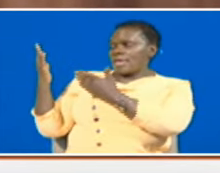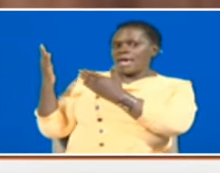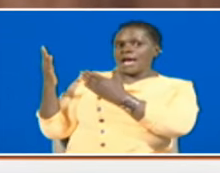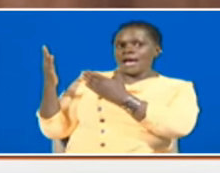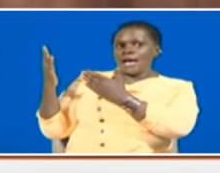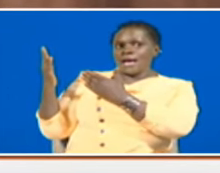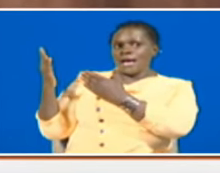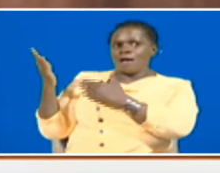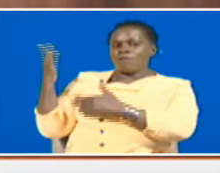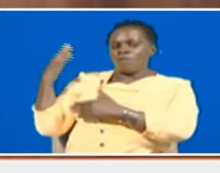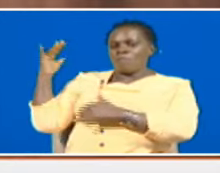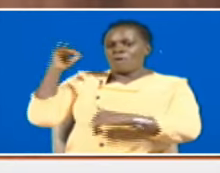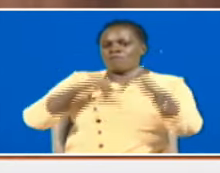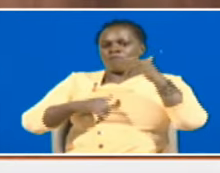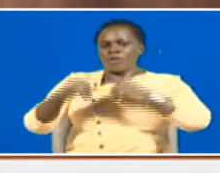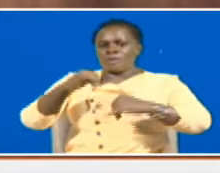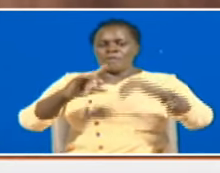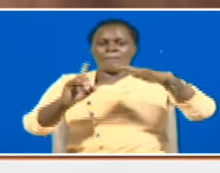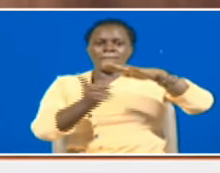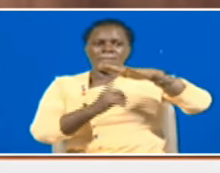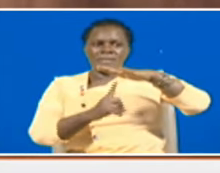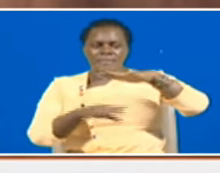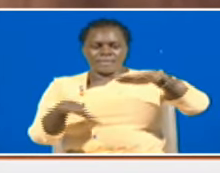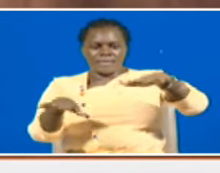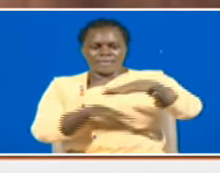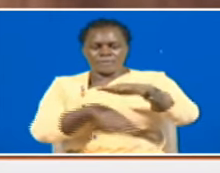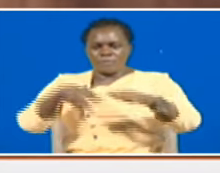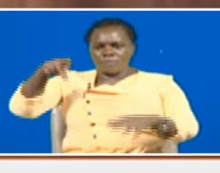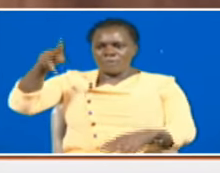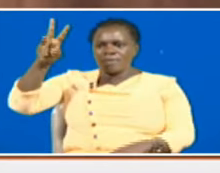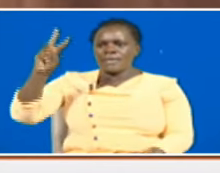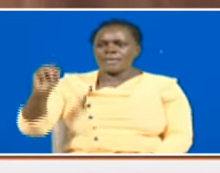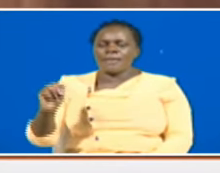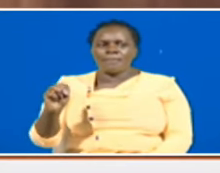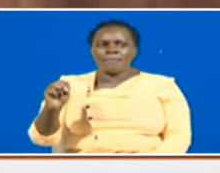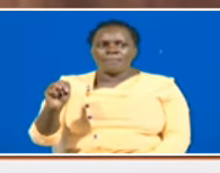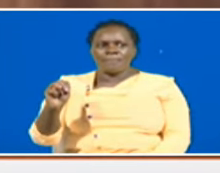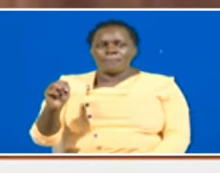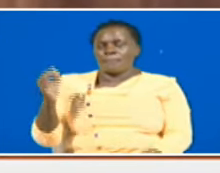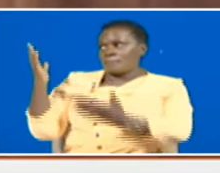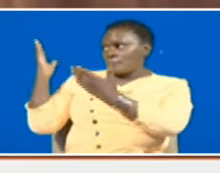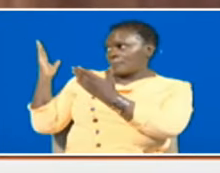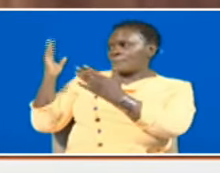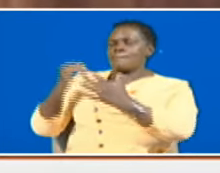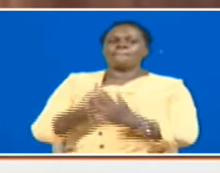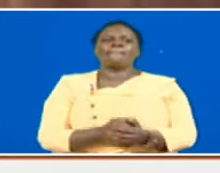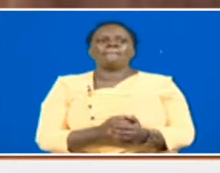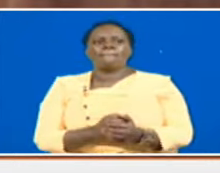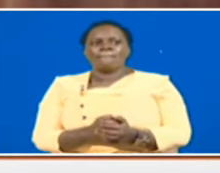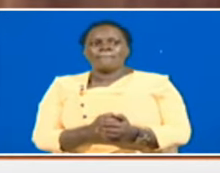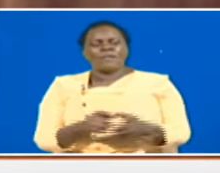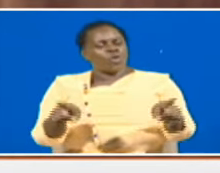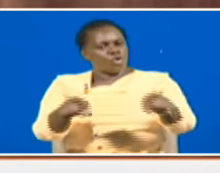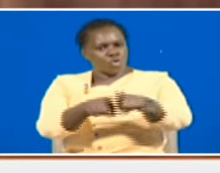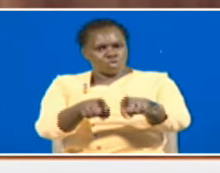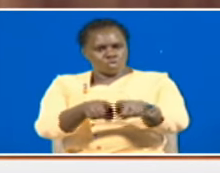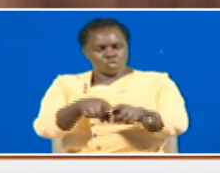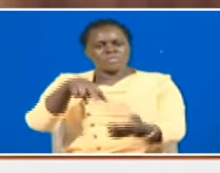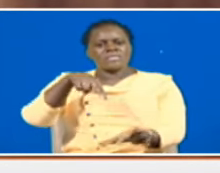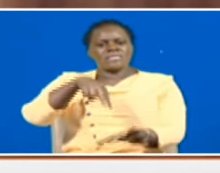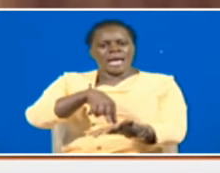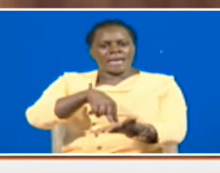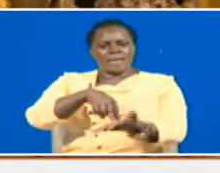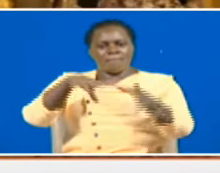Somalia's former Foreign Affairs Minister and Deputy Prime Minister, Fozia Yusuf Adam, who is also in the race